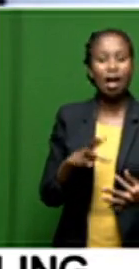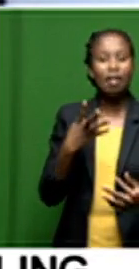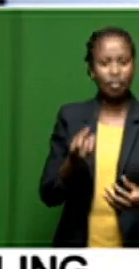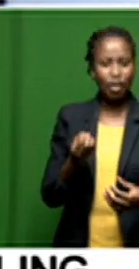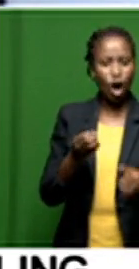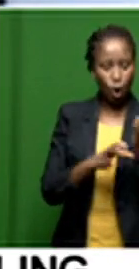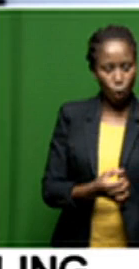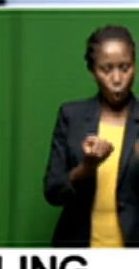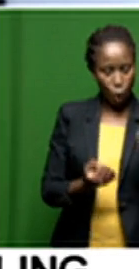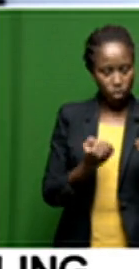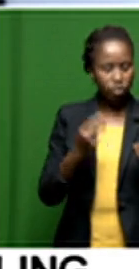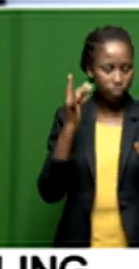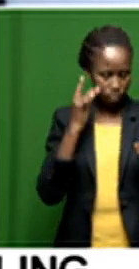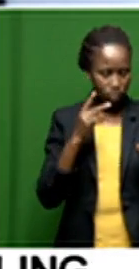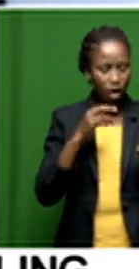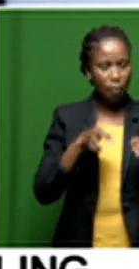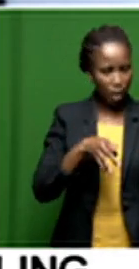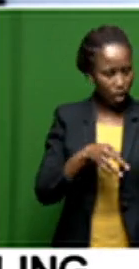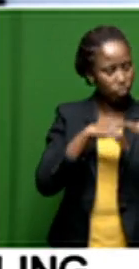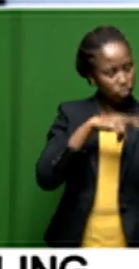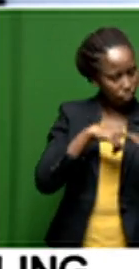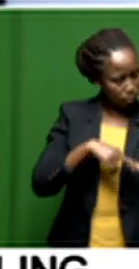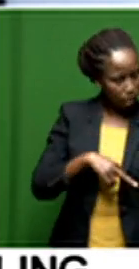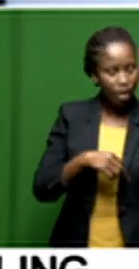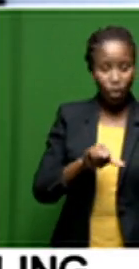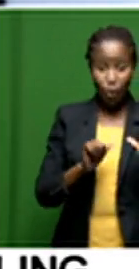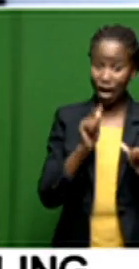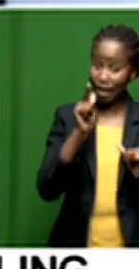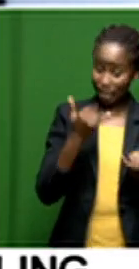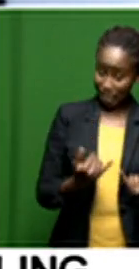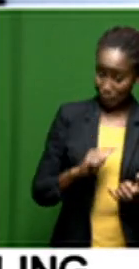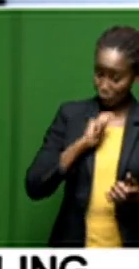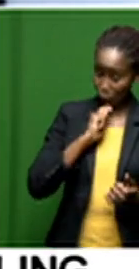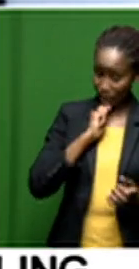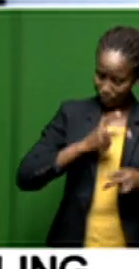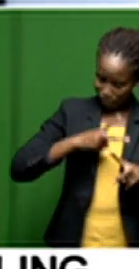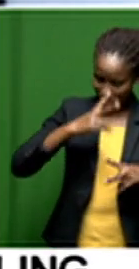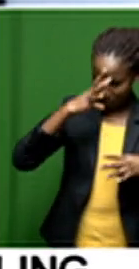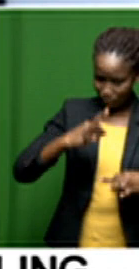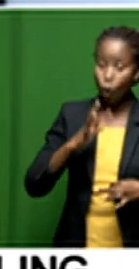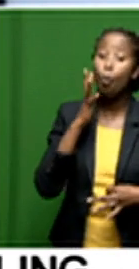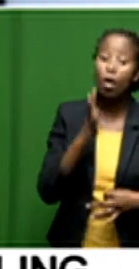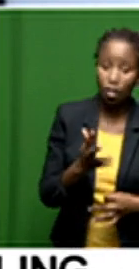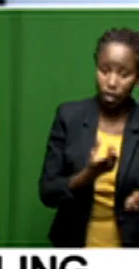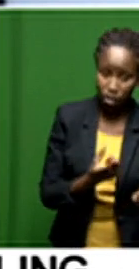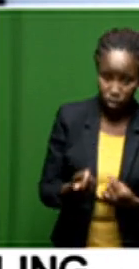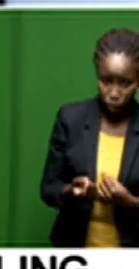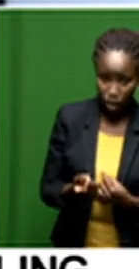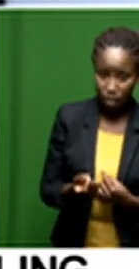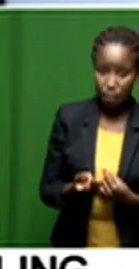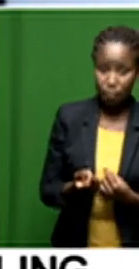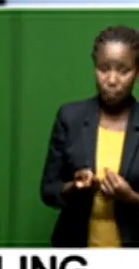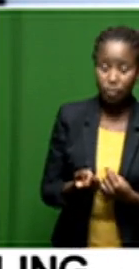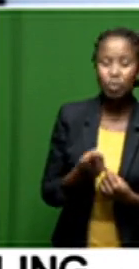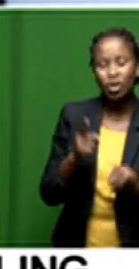in order to issue a judgment or an order later this morning. And it doesn't require the benefit of oral argument in order to do that.